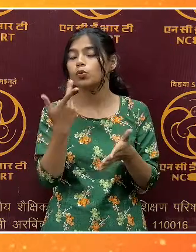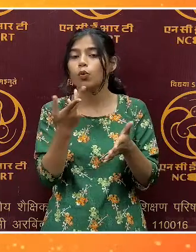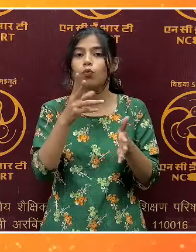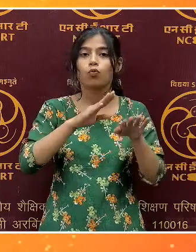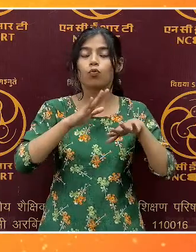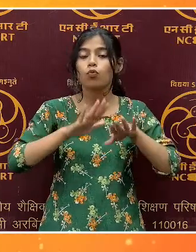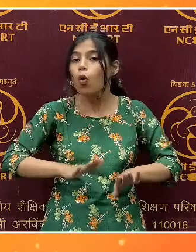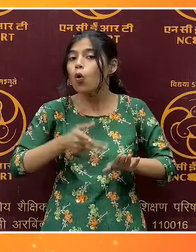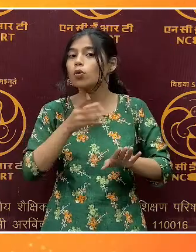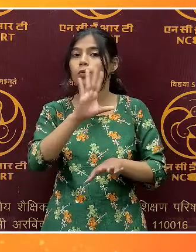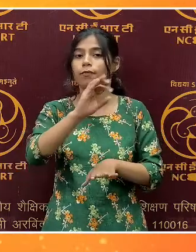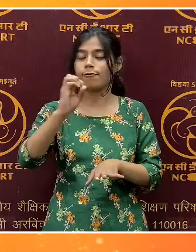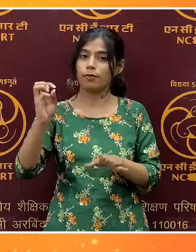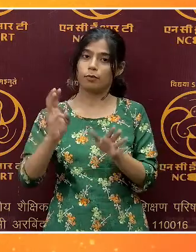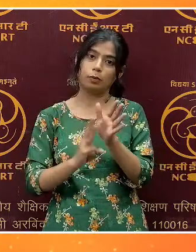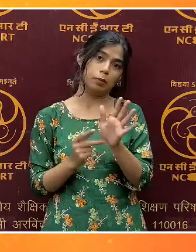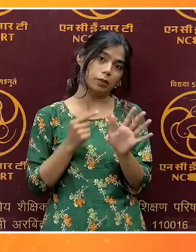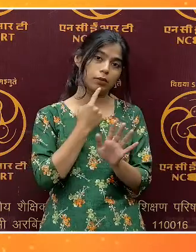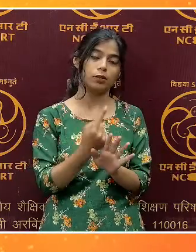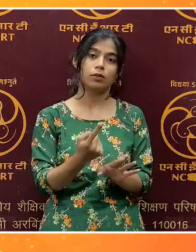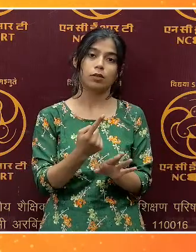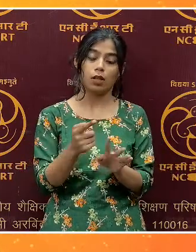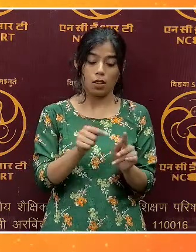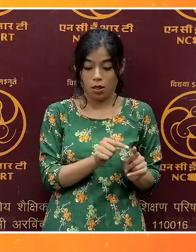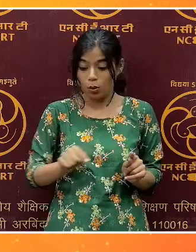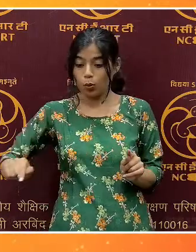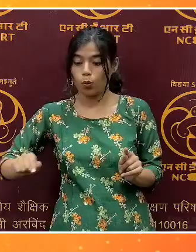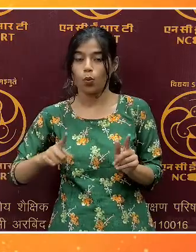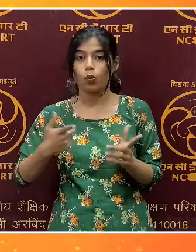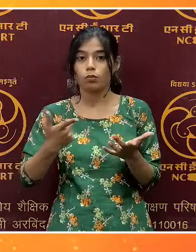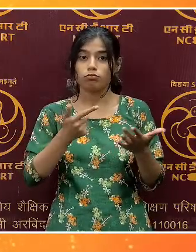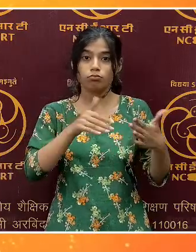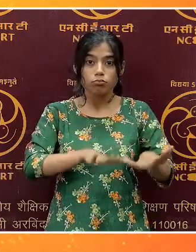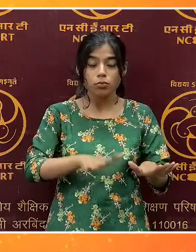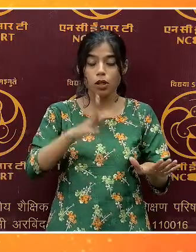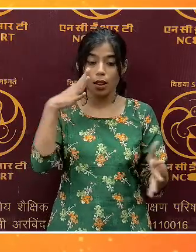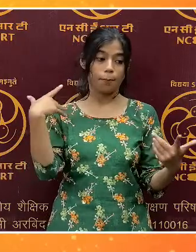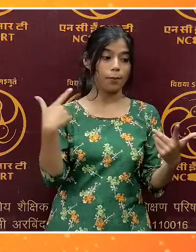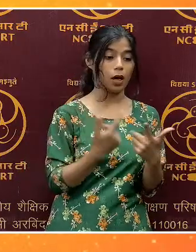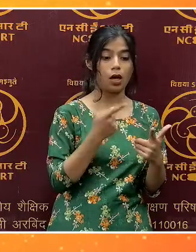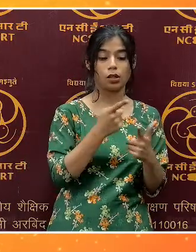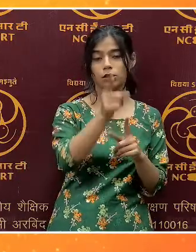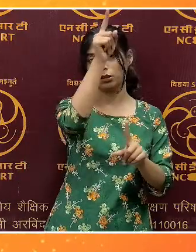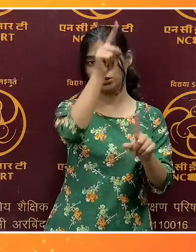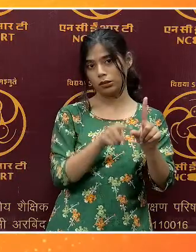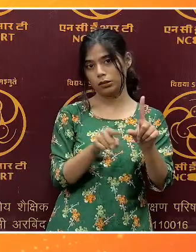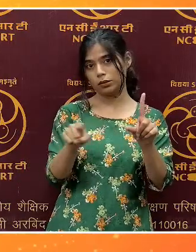because we have represented or drawn the length according to a suitable scale.